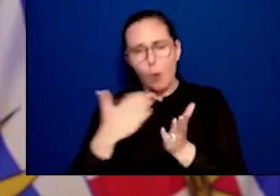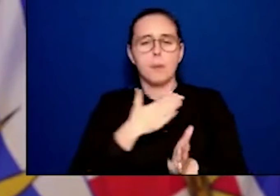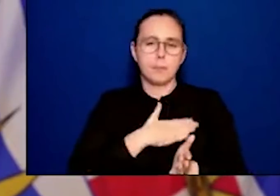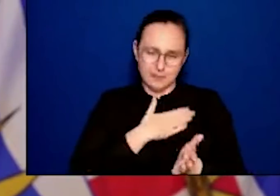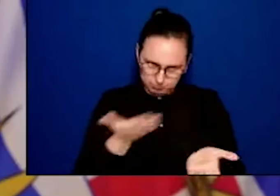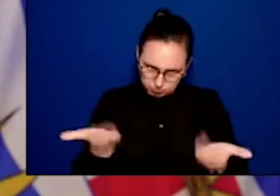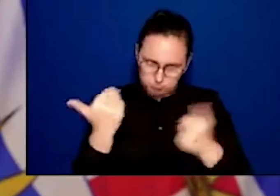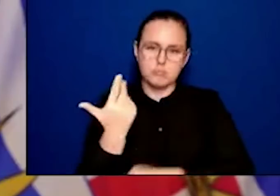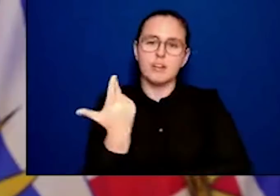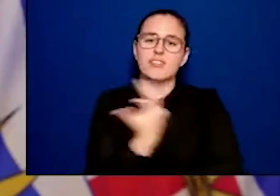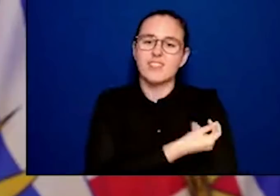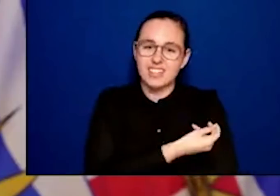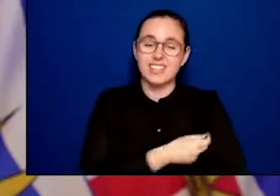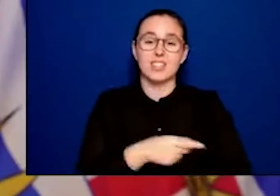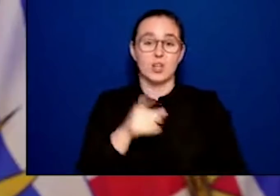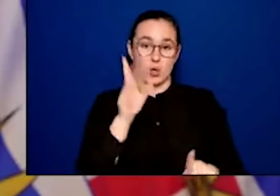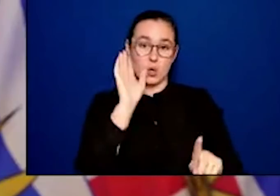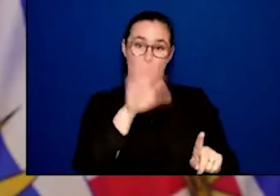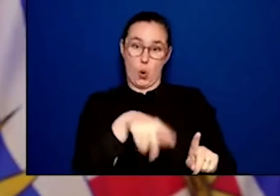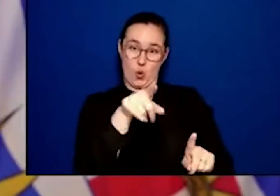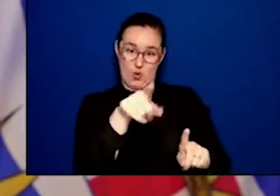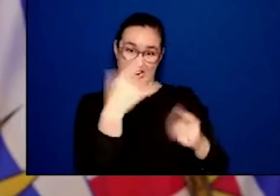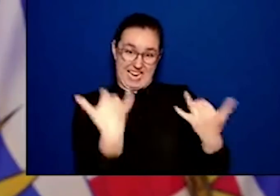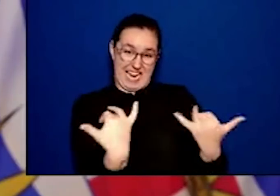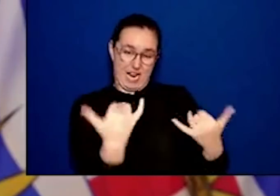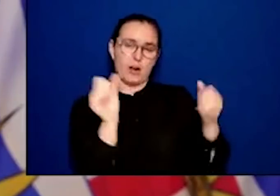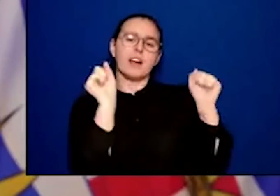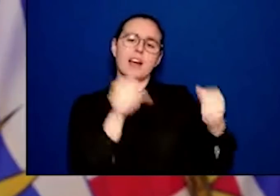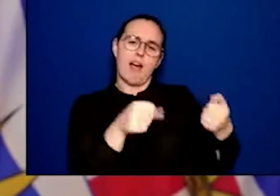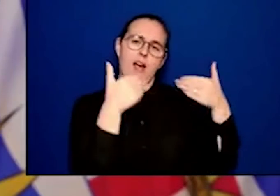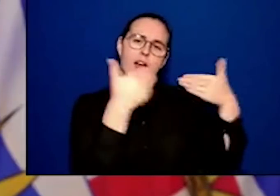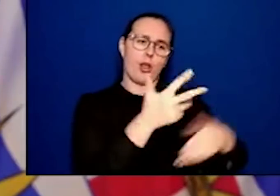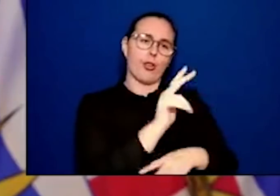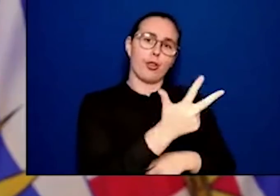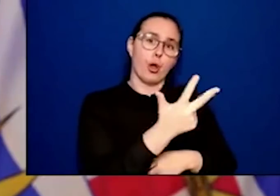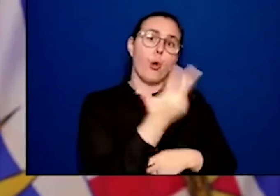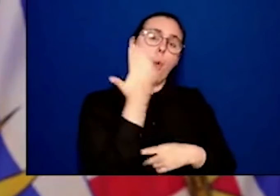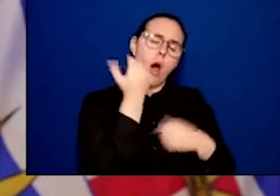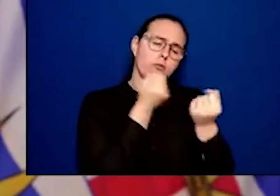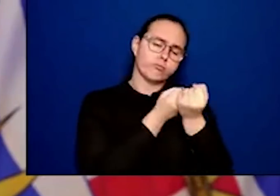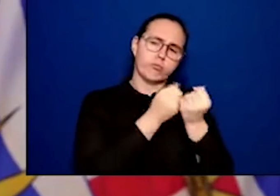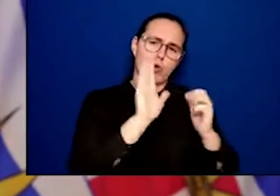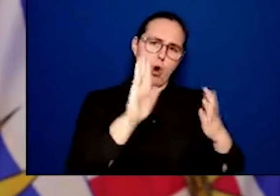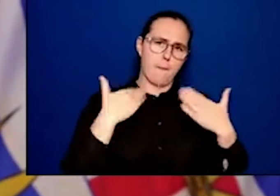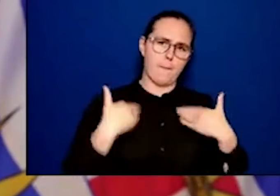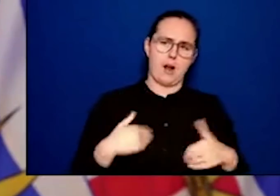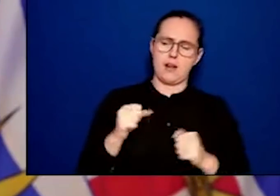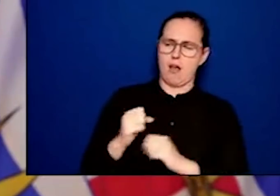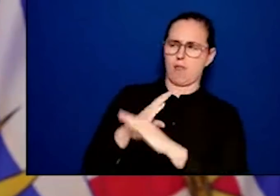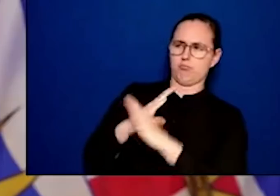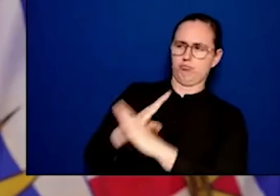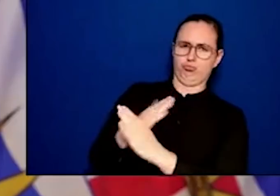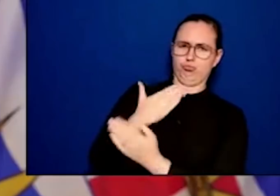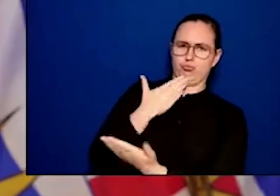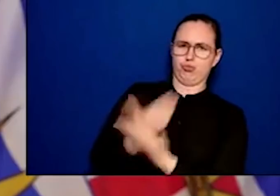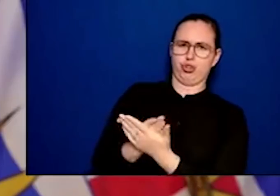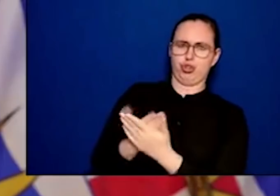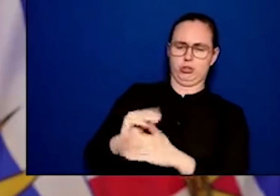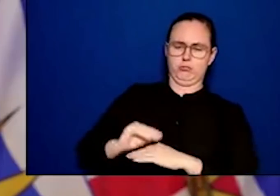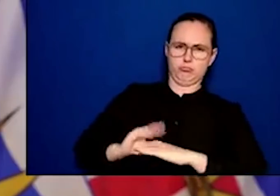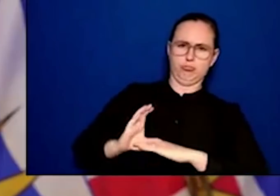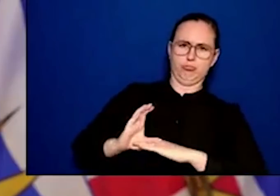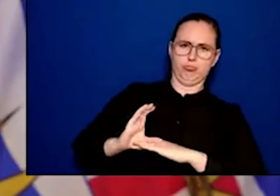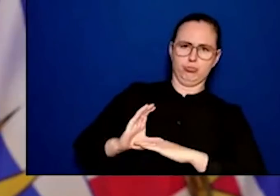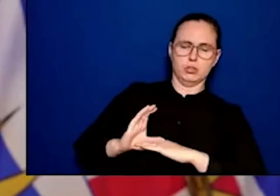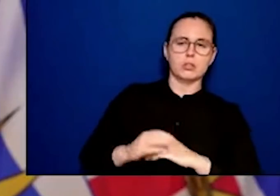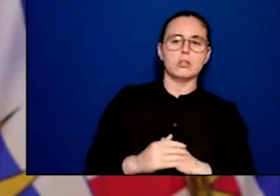a third dose to make sure that you have a good, strong immune response. So there are a number of biologic agents, and I won't list them